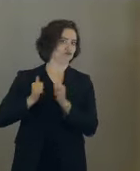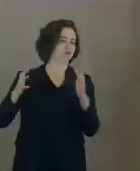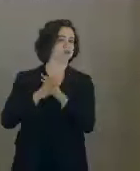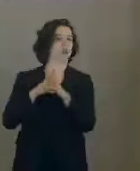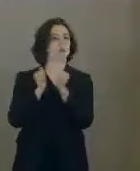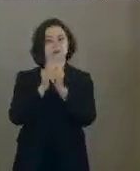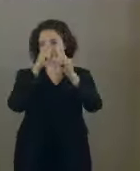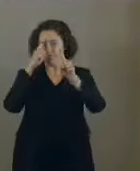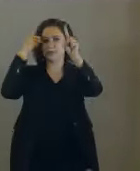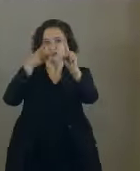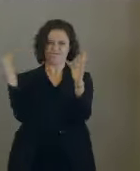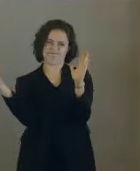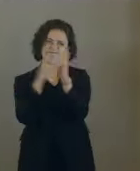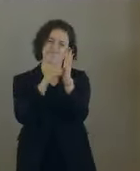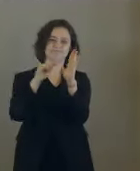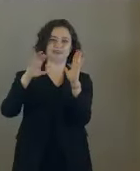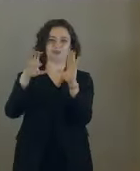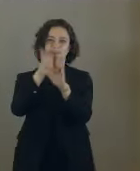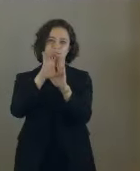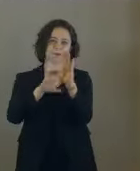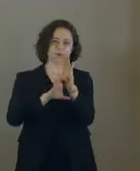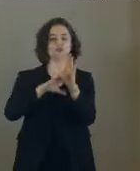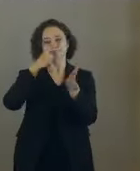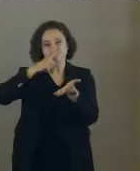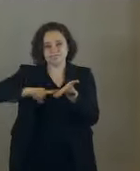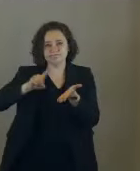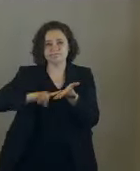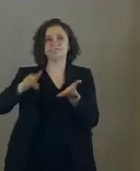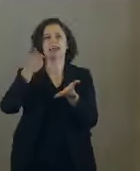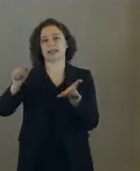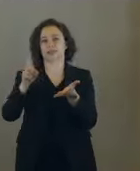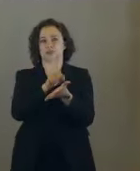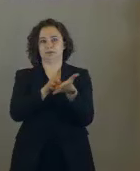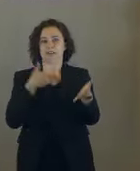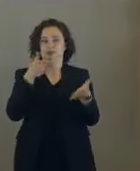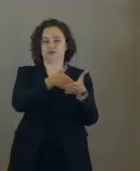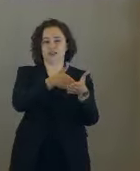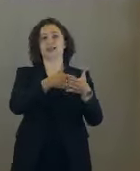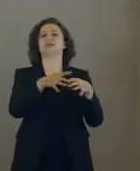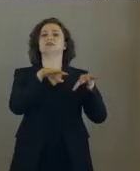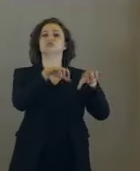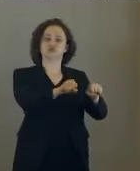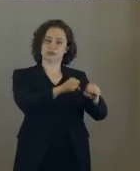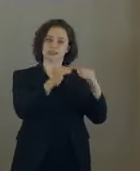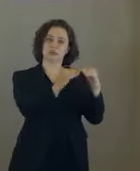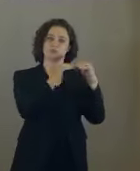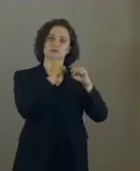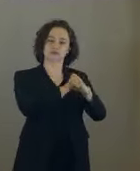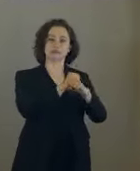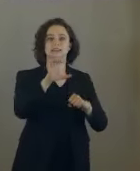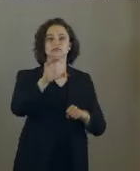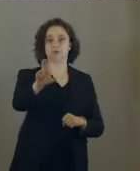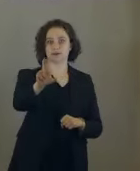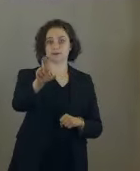enshrined in Michigan's Constitution to investigate alleged discrimination and to secure the equal protection of civil rights. And